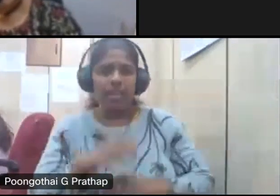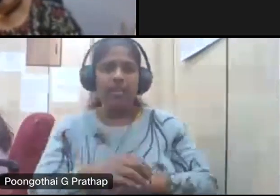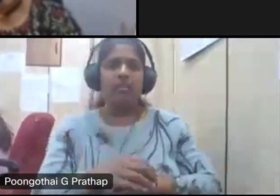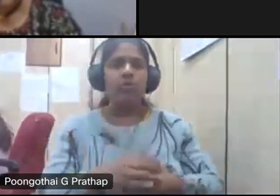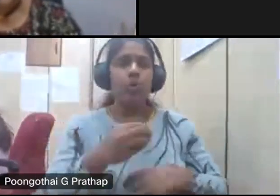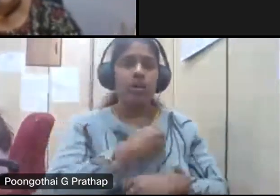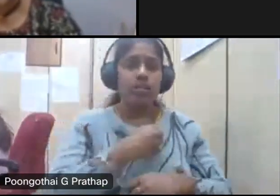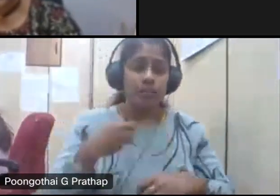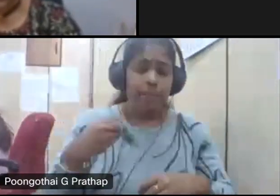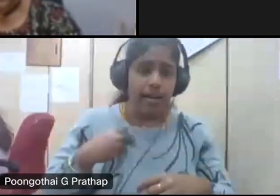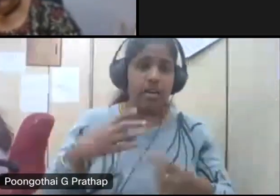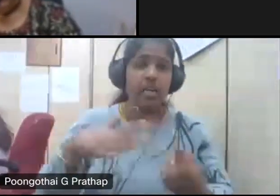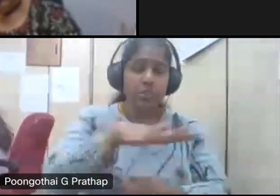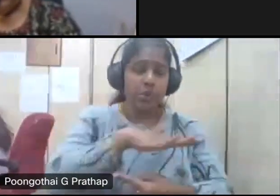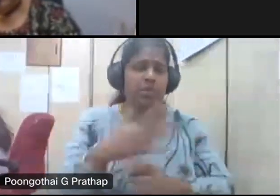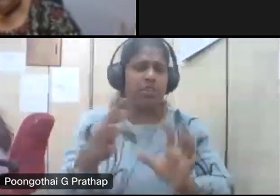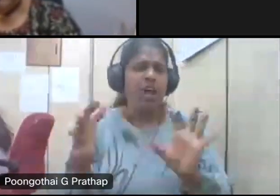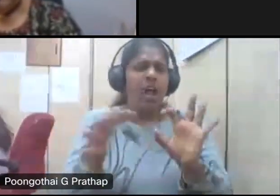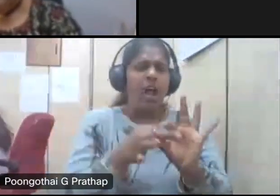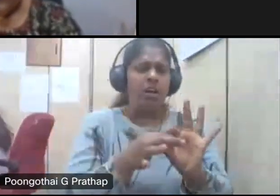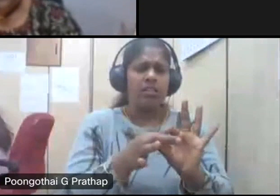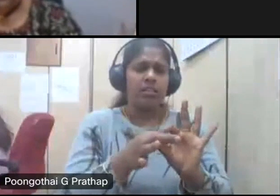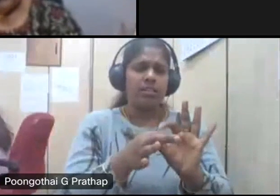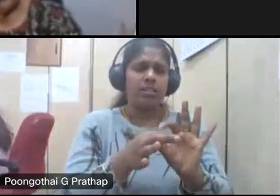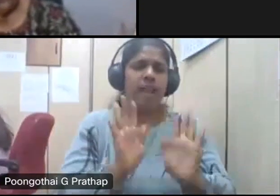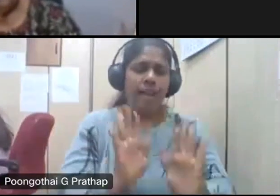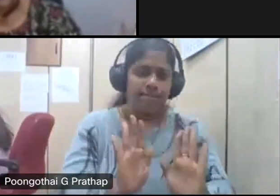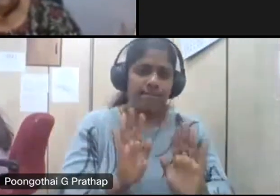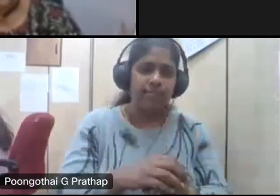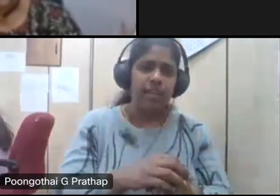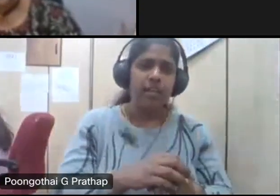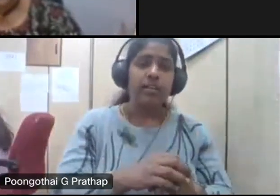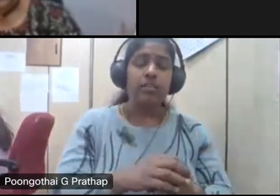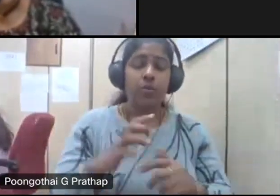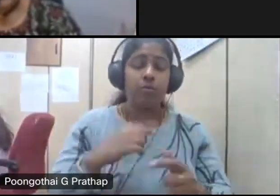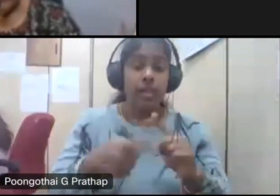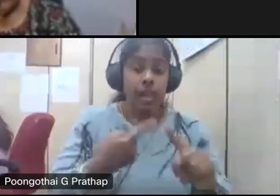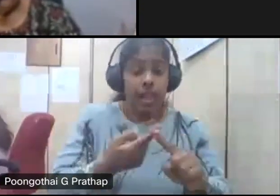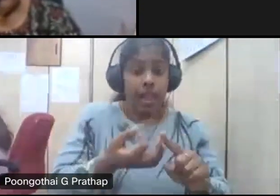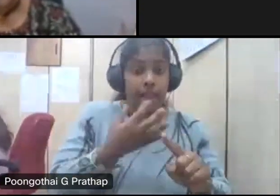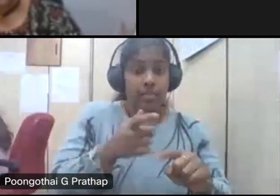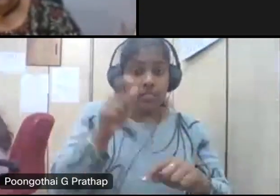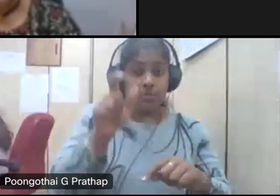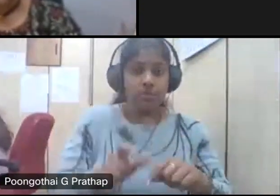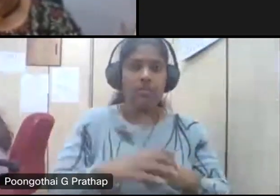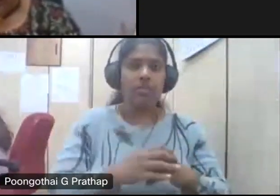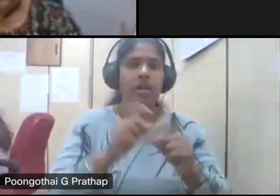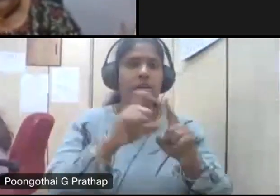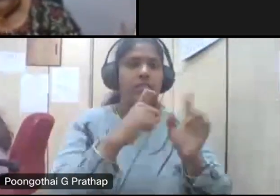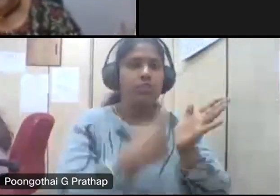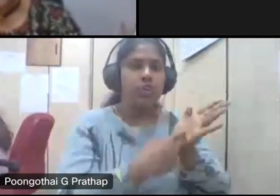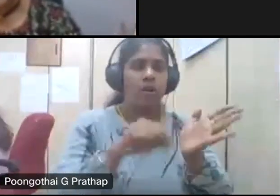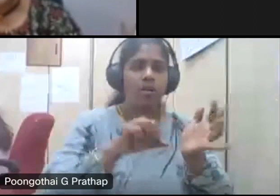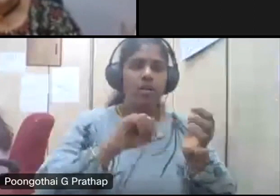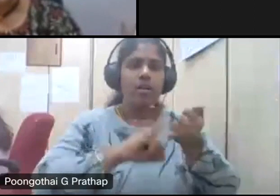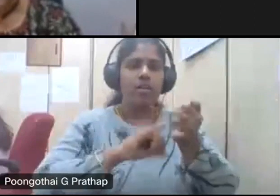anomalies associated with Down syndrome. We have experts, Dr. Smita Mishra for